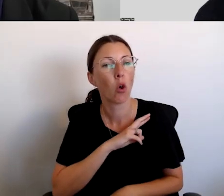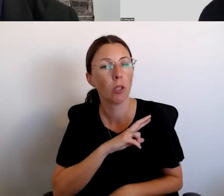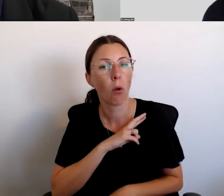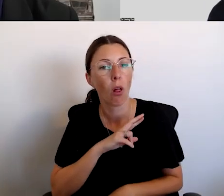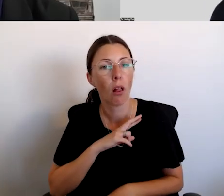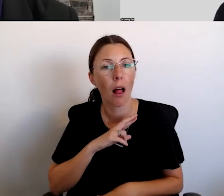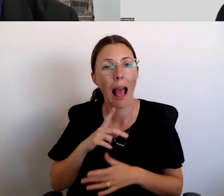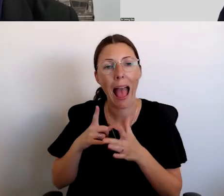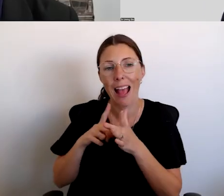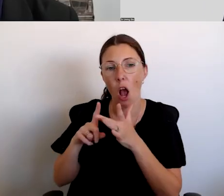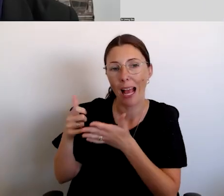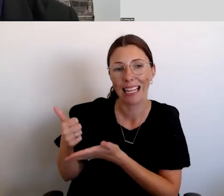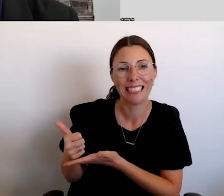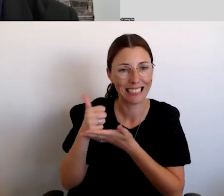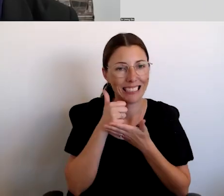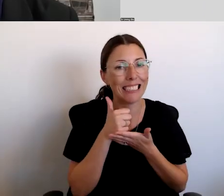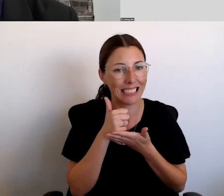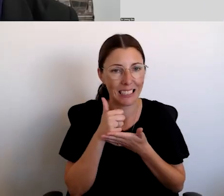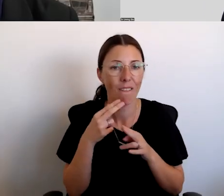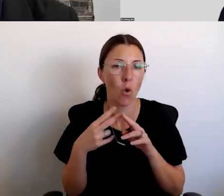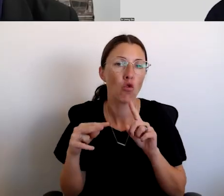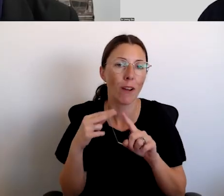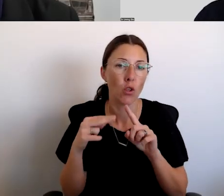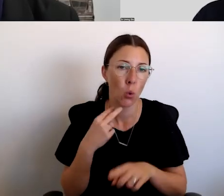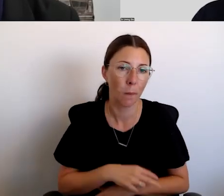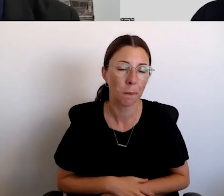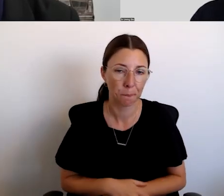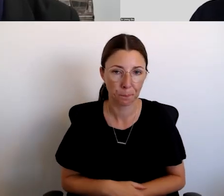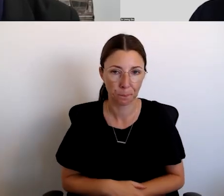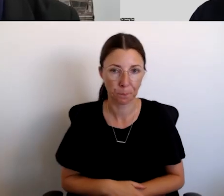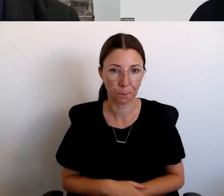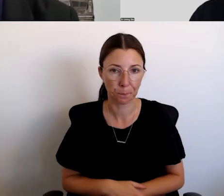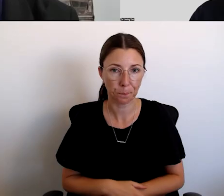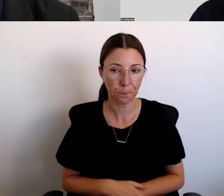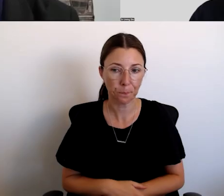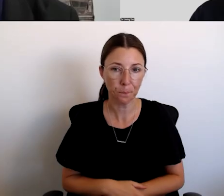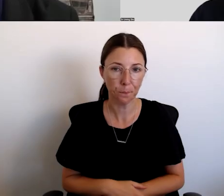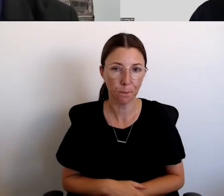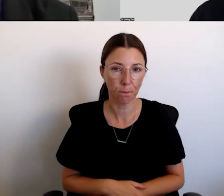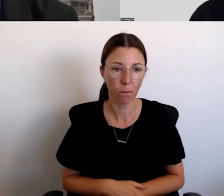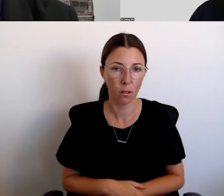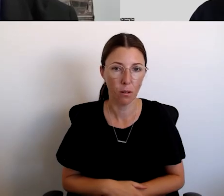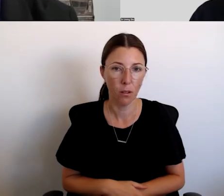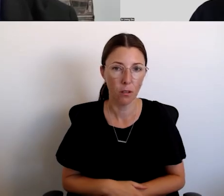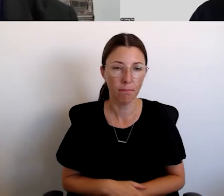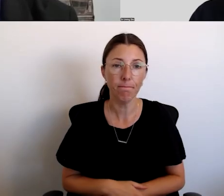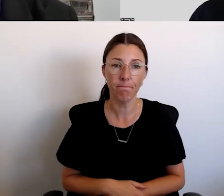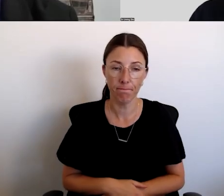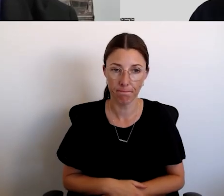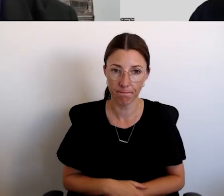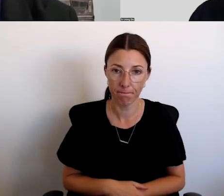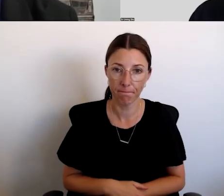assistant on the side to help reviewers. mm. I think that's that's the thing, isn't it? Is one thing